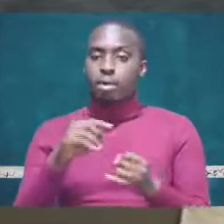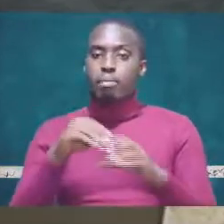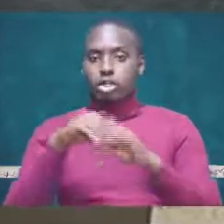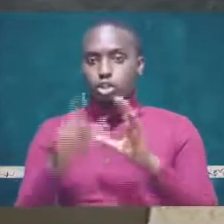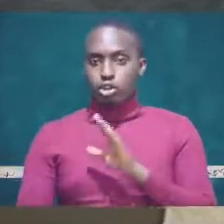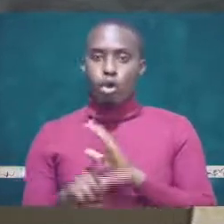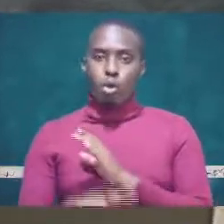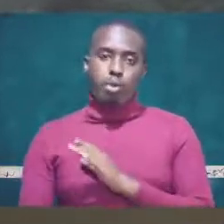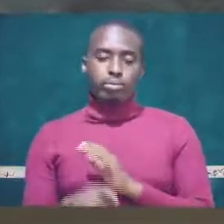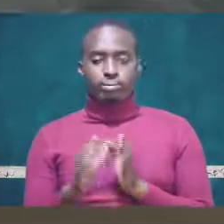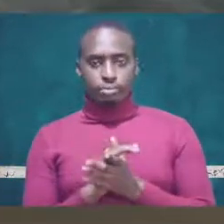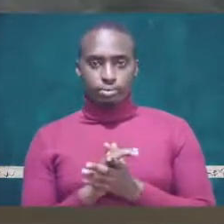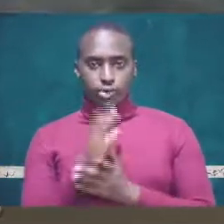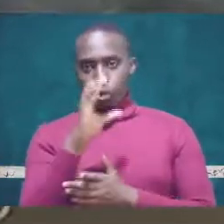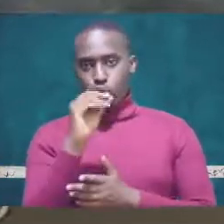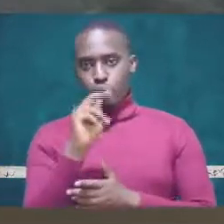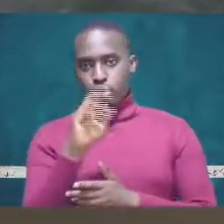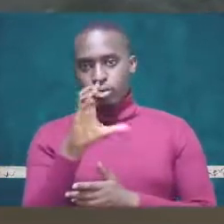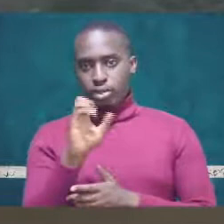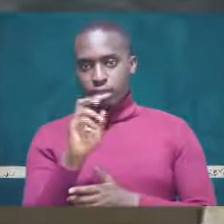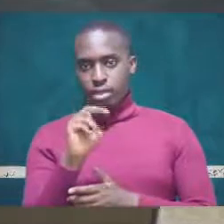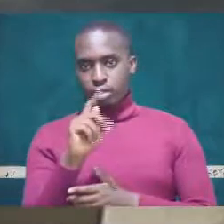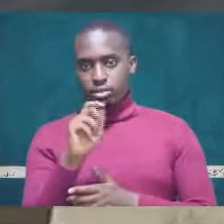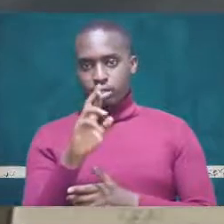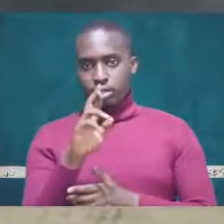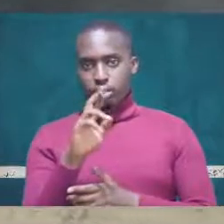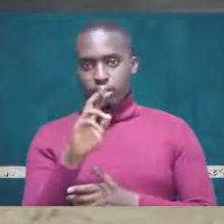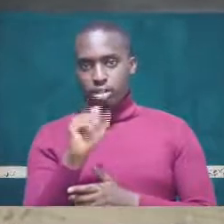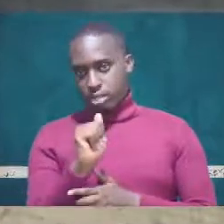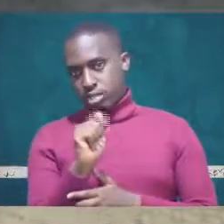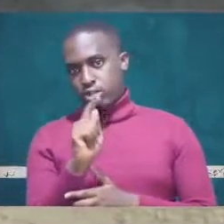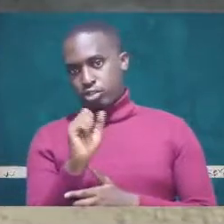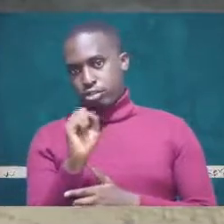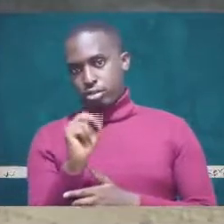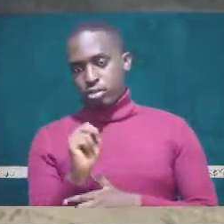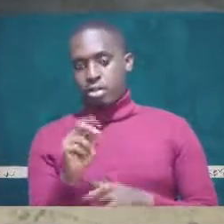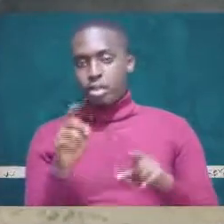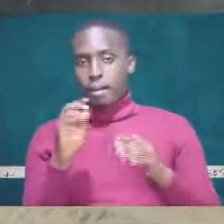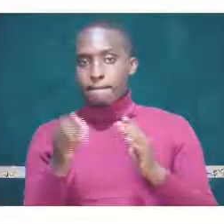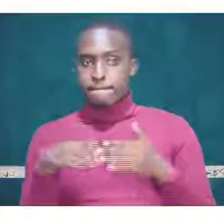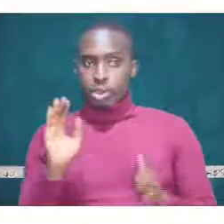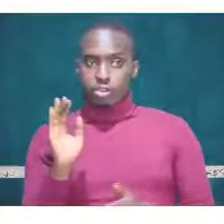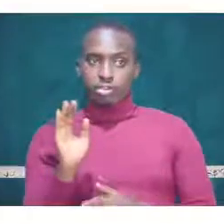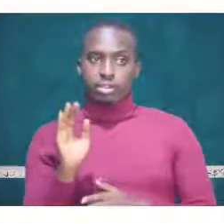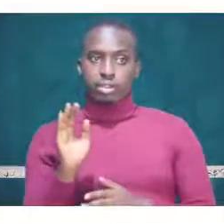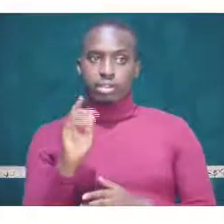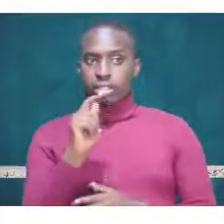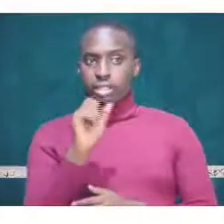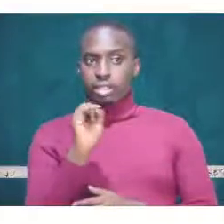lower concentration because of the pressure that has been created. So most of the tissue fluid does